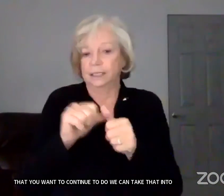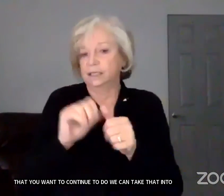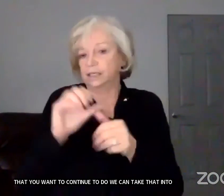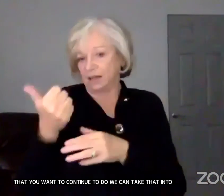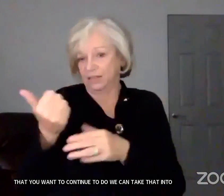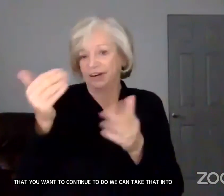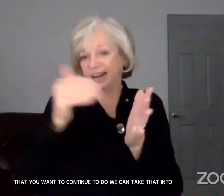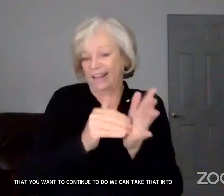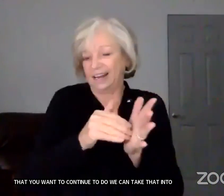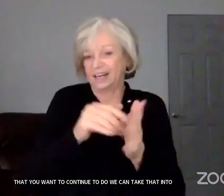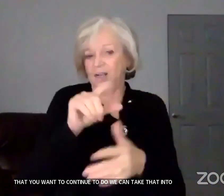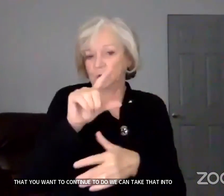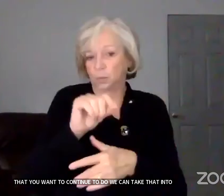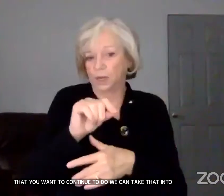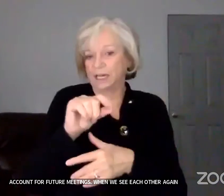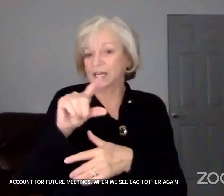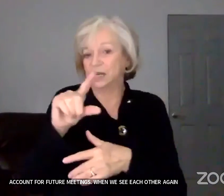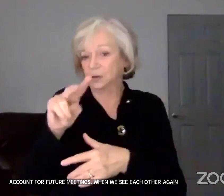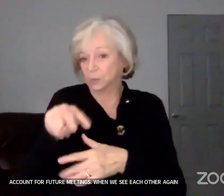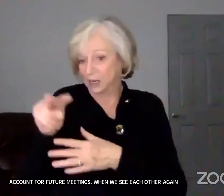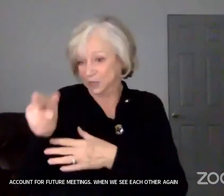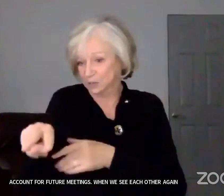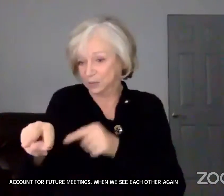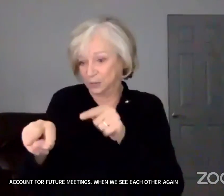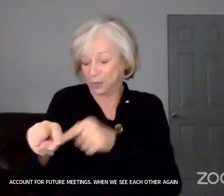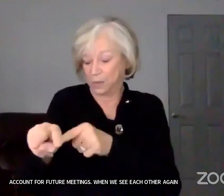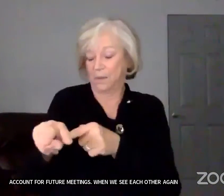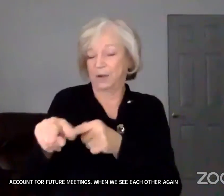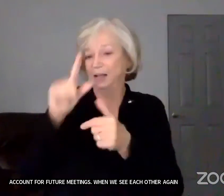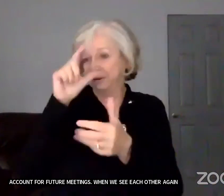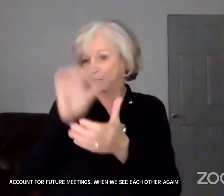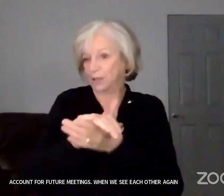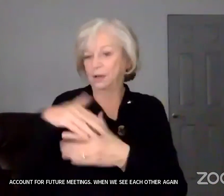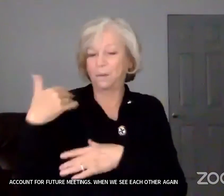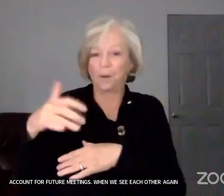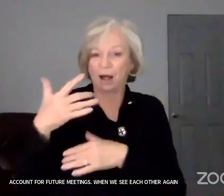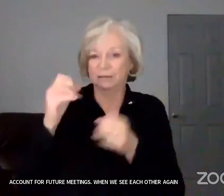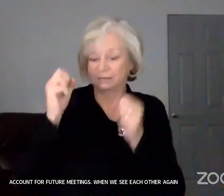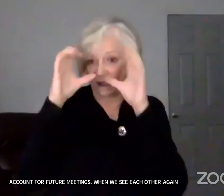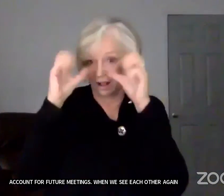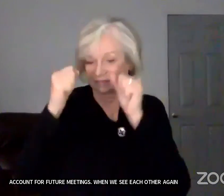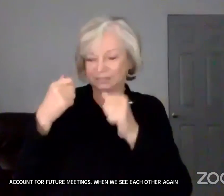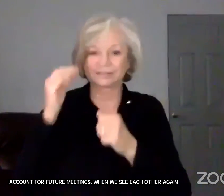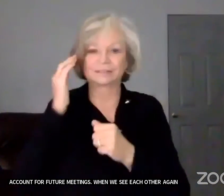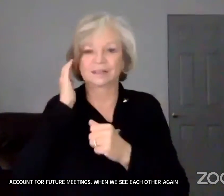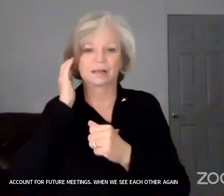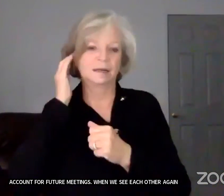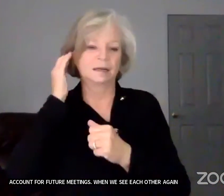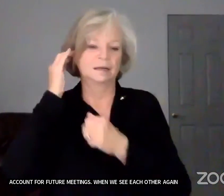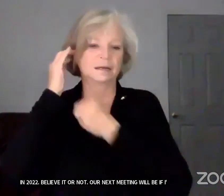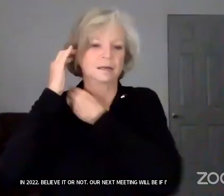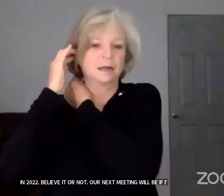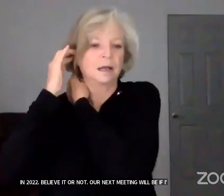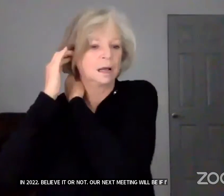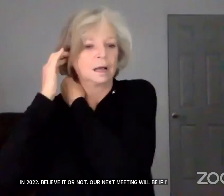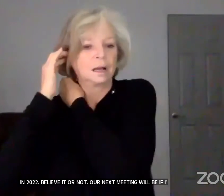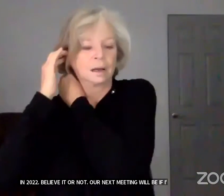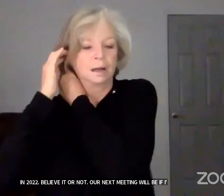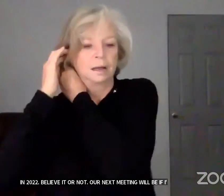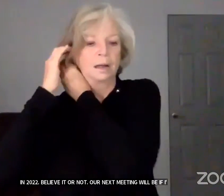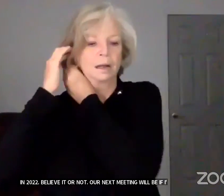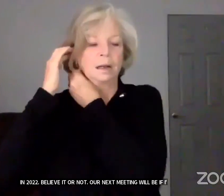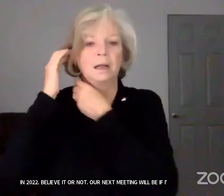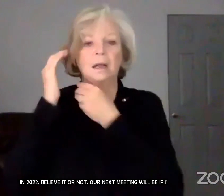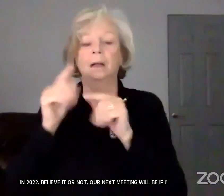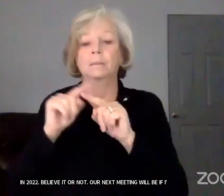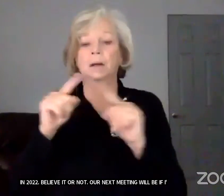2022, believe it or not. So our next meeting will be, if I'm not mistaken, January 11th. I hope